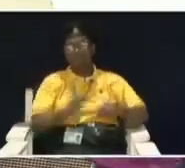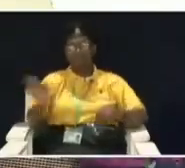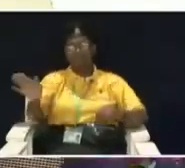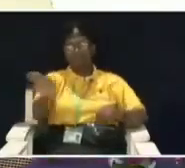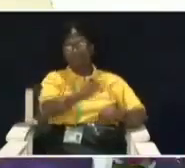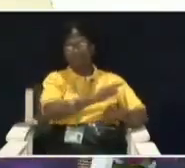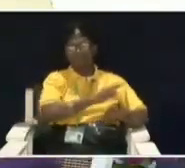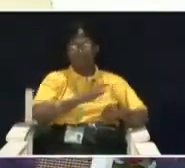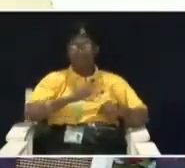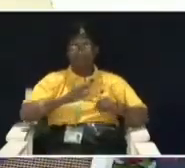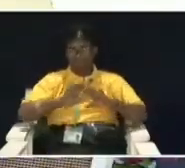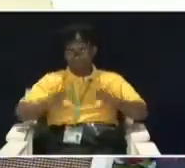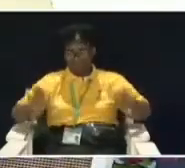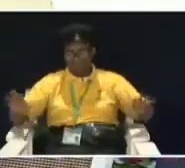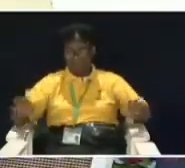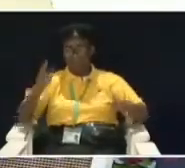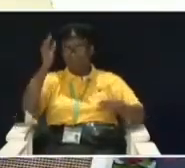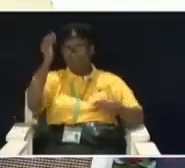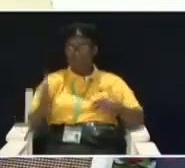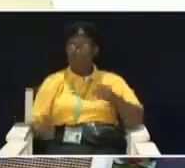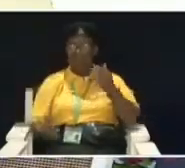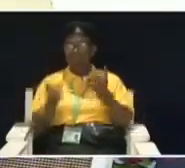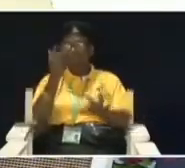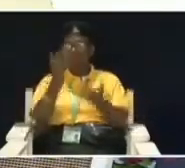by fire.